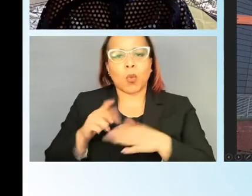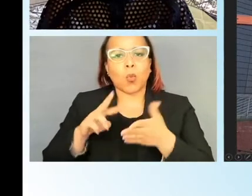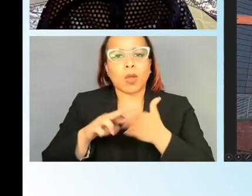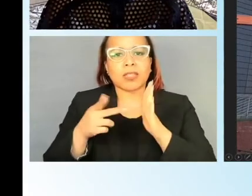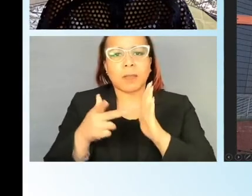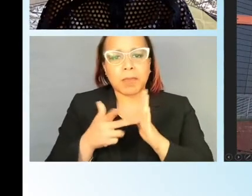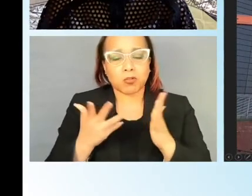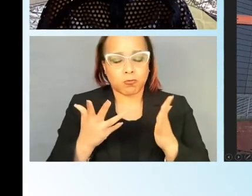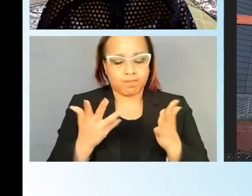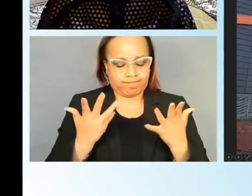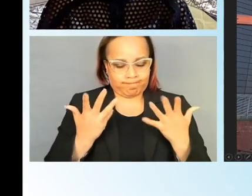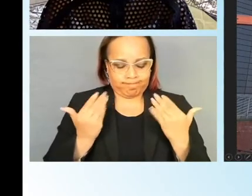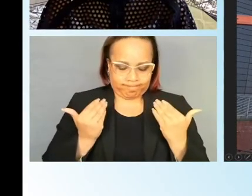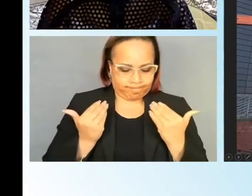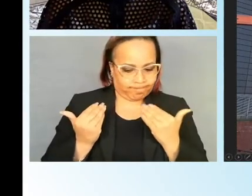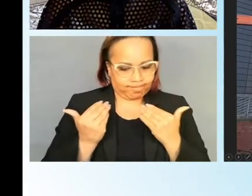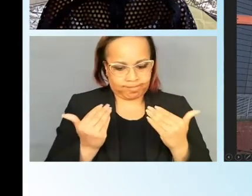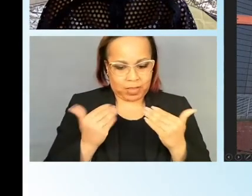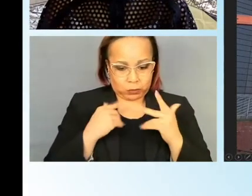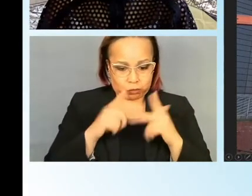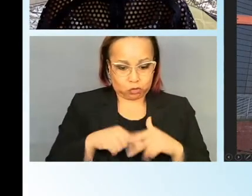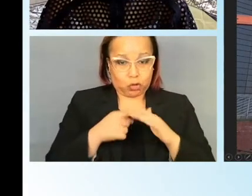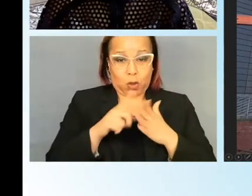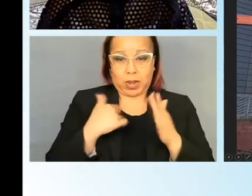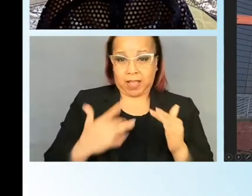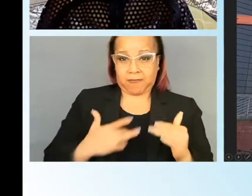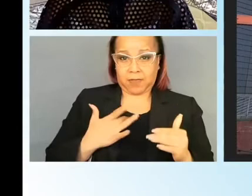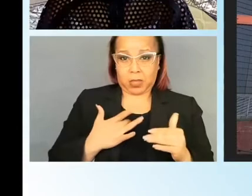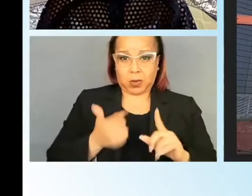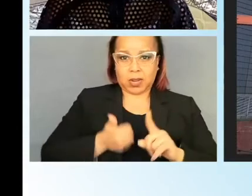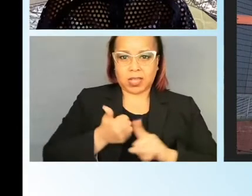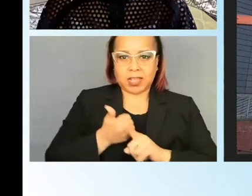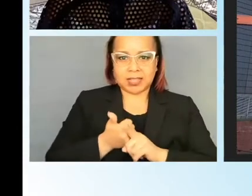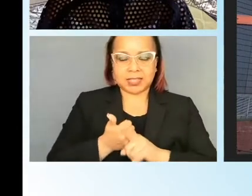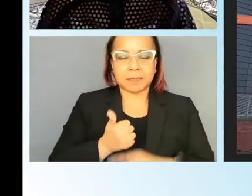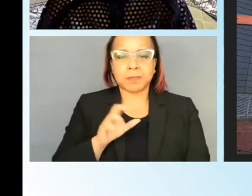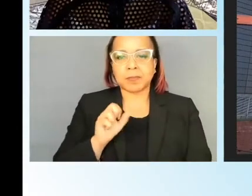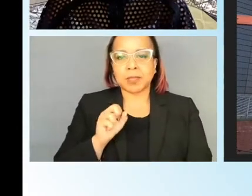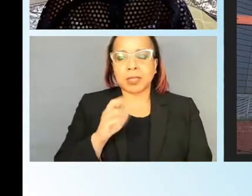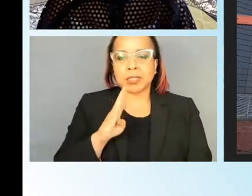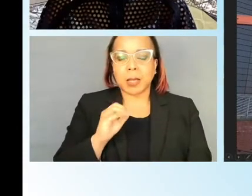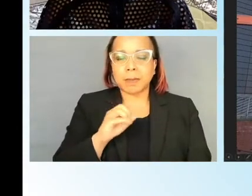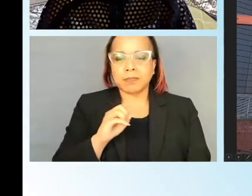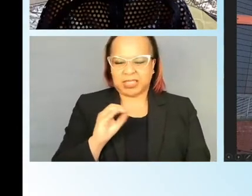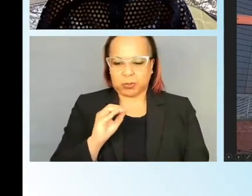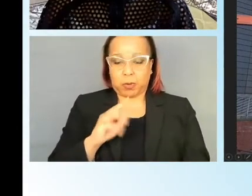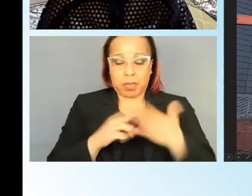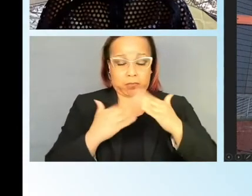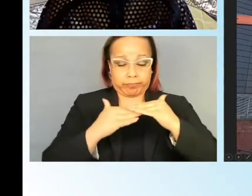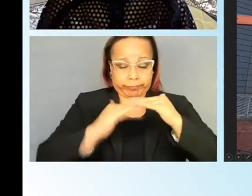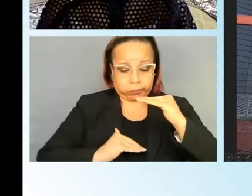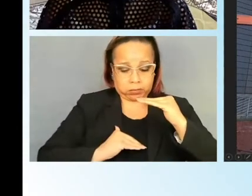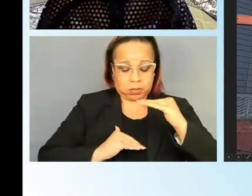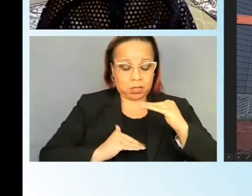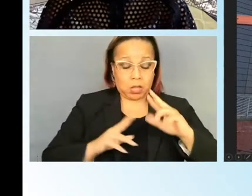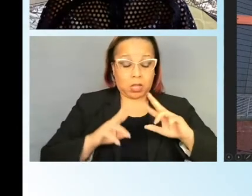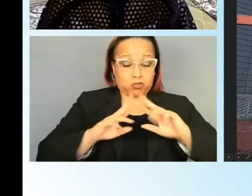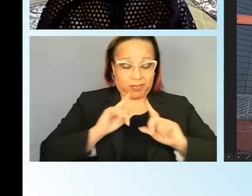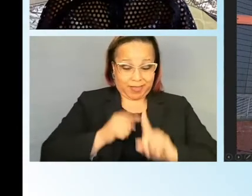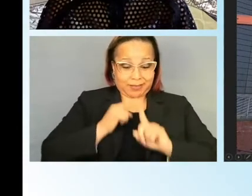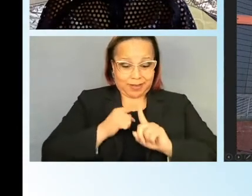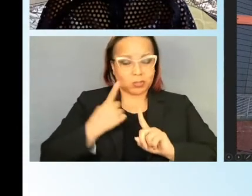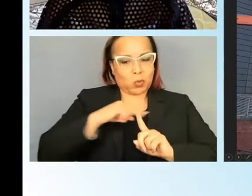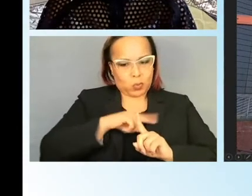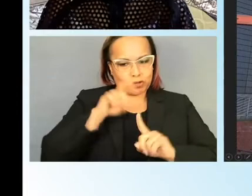past having to start at what I feel is sub-zero, just acknowledging that we should matter, to actually